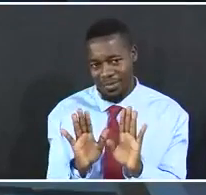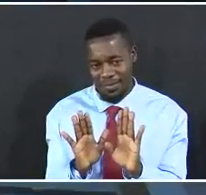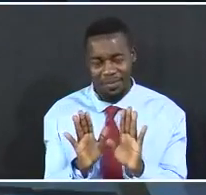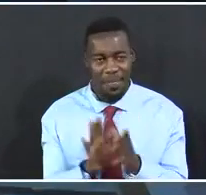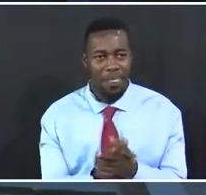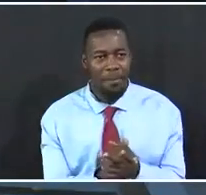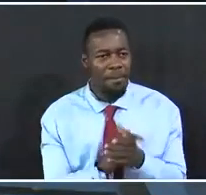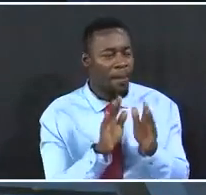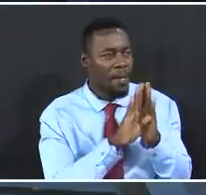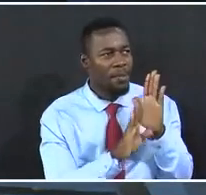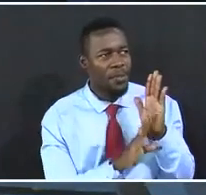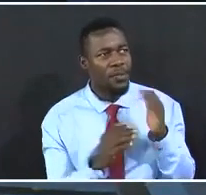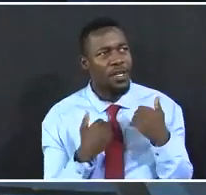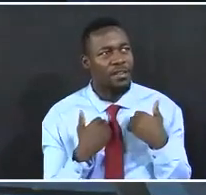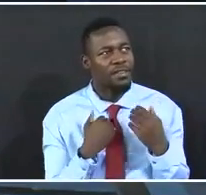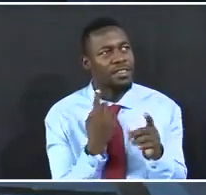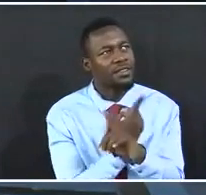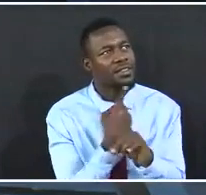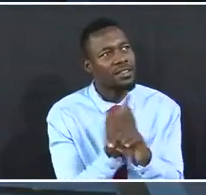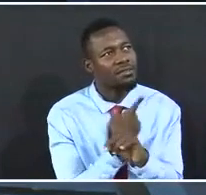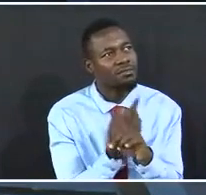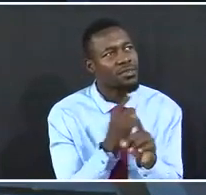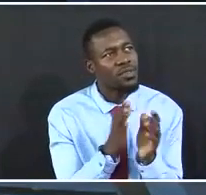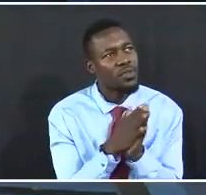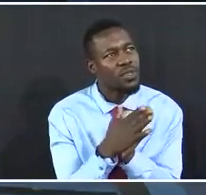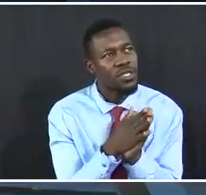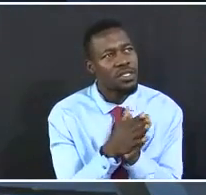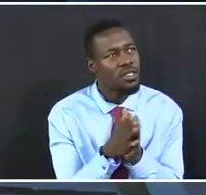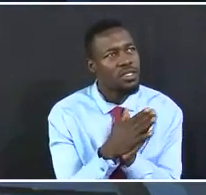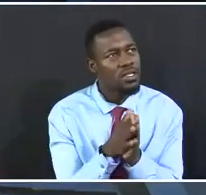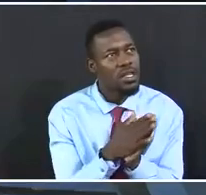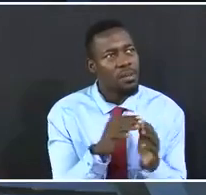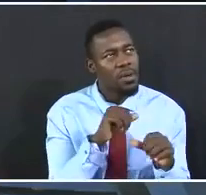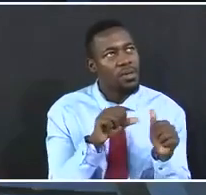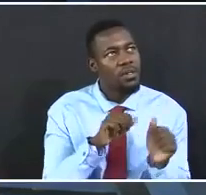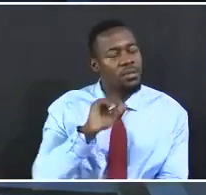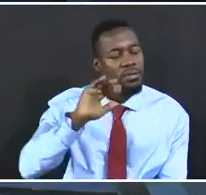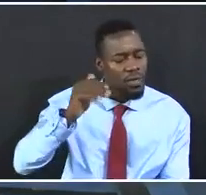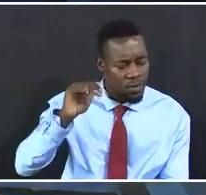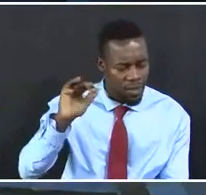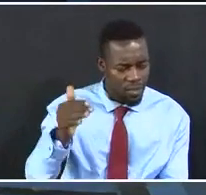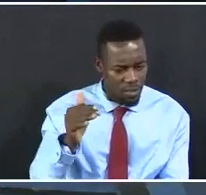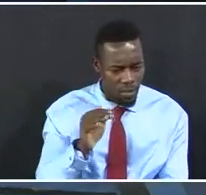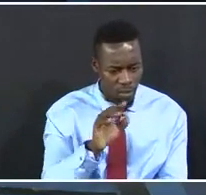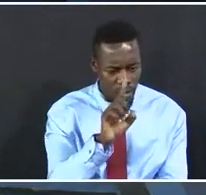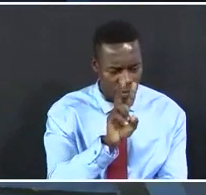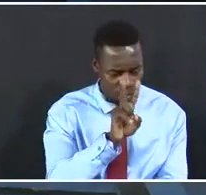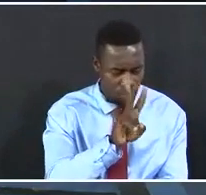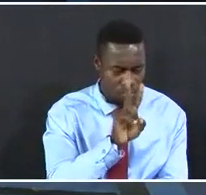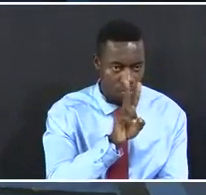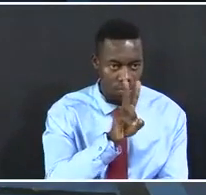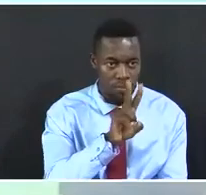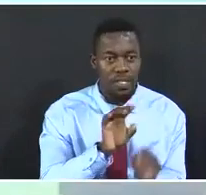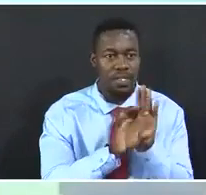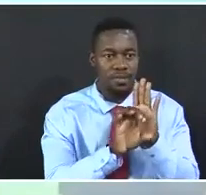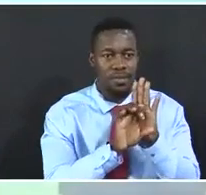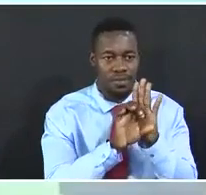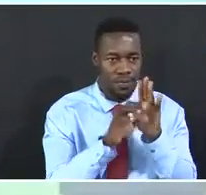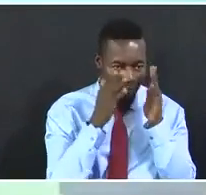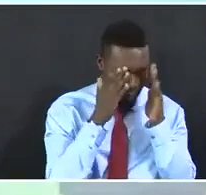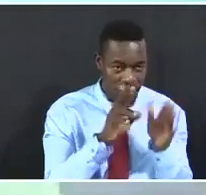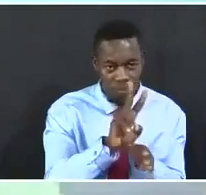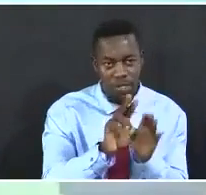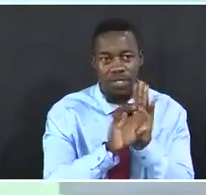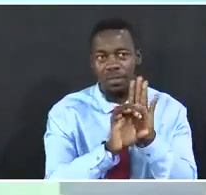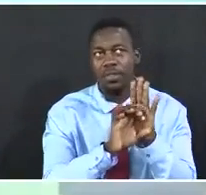But in the Bible, we have several verses where the mountain has been mentioned, and I want just to look at two of them because of time. The